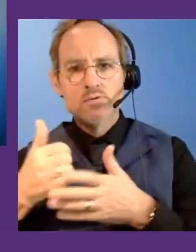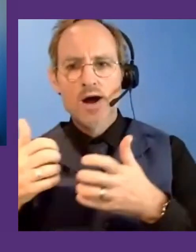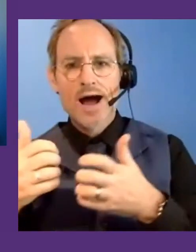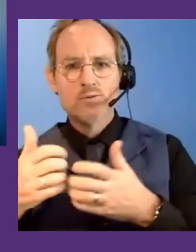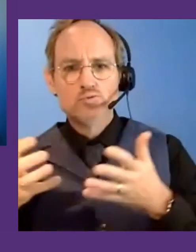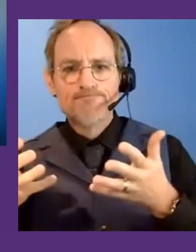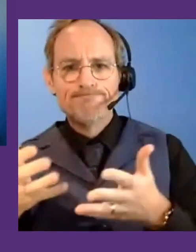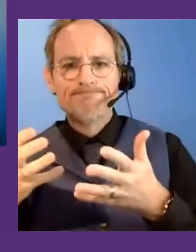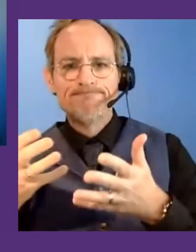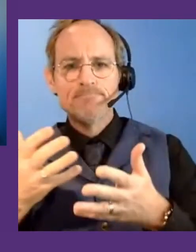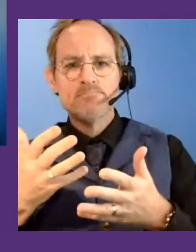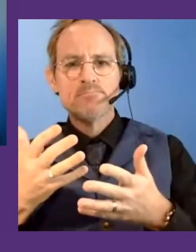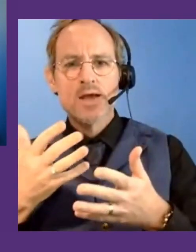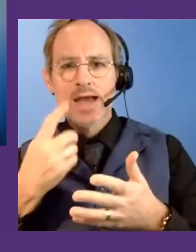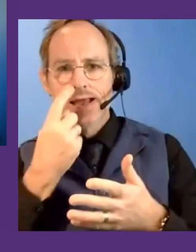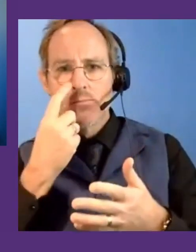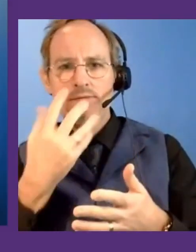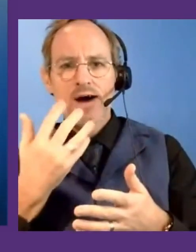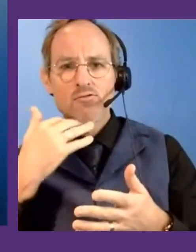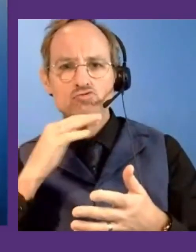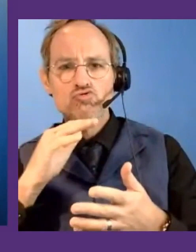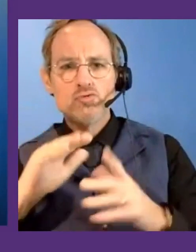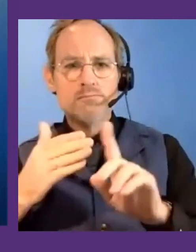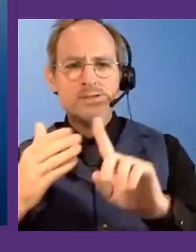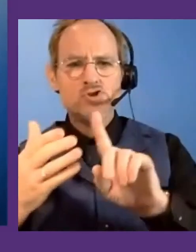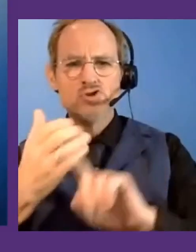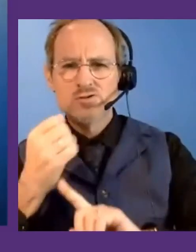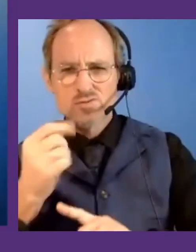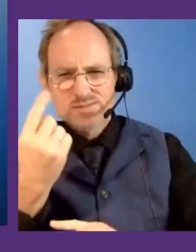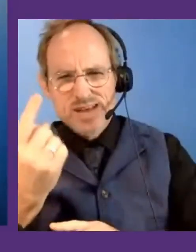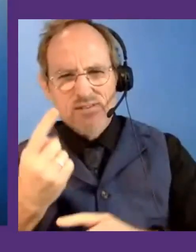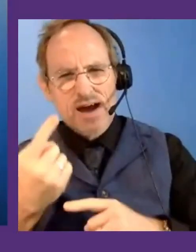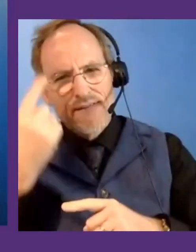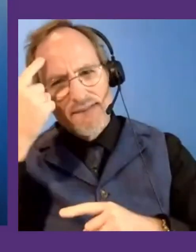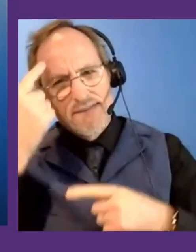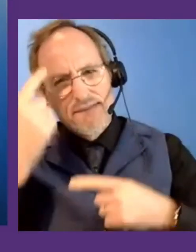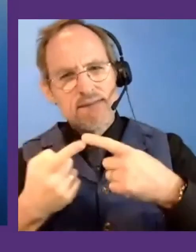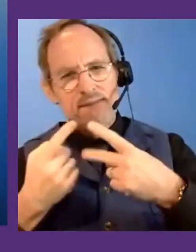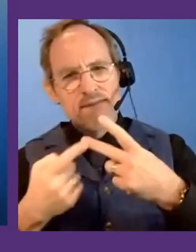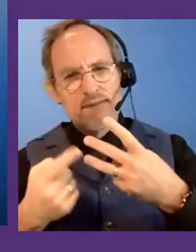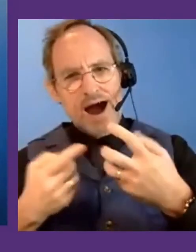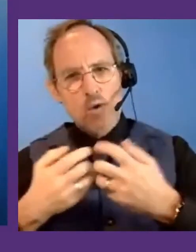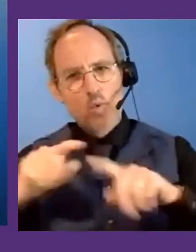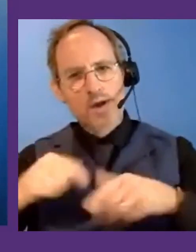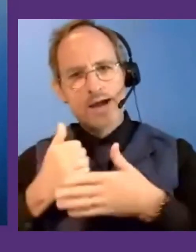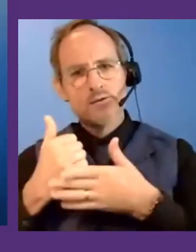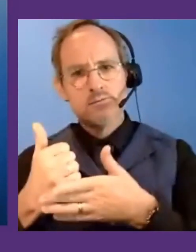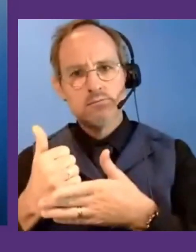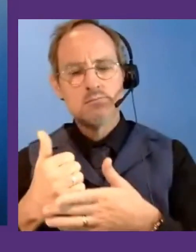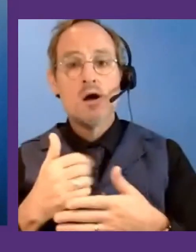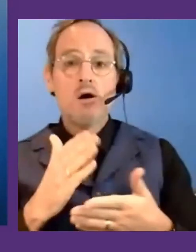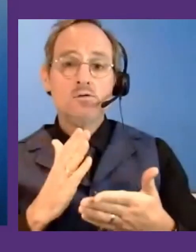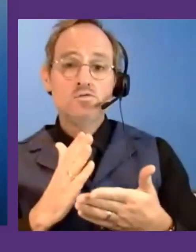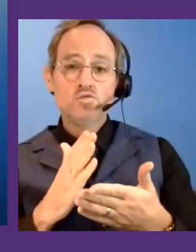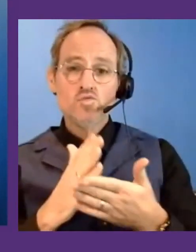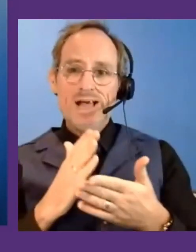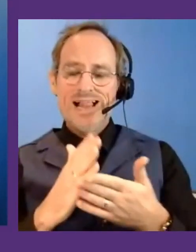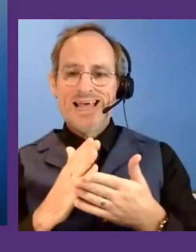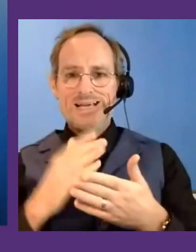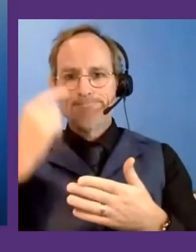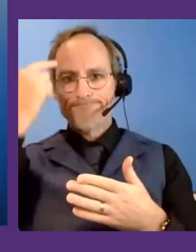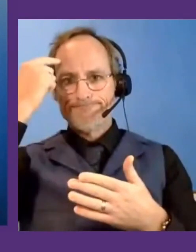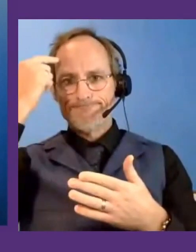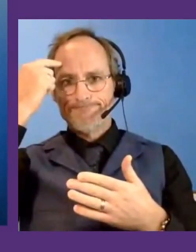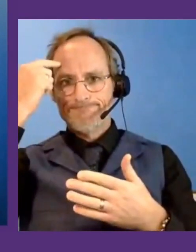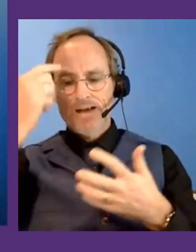see lining up for us to get behind? Well, so once again, I often think about this idea of convening behind or putting energy